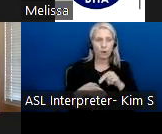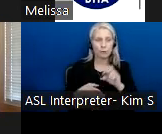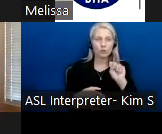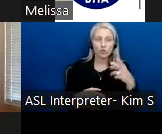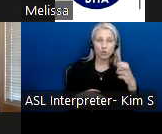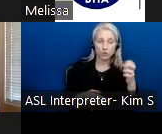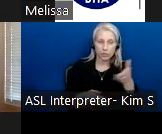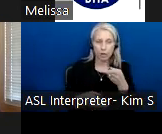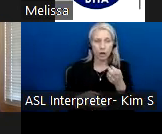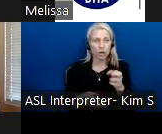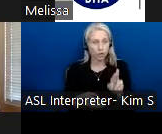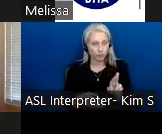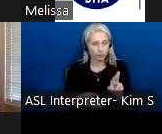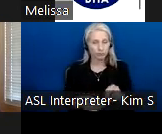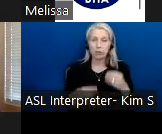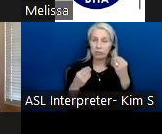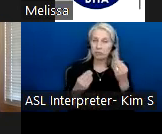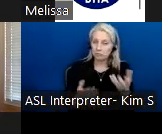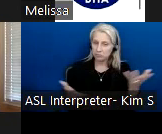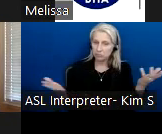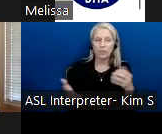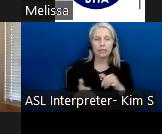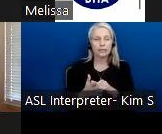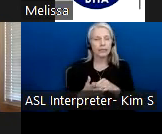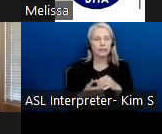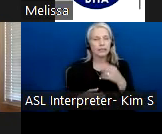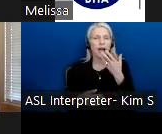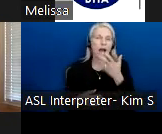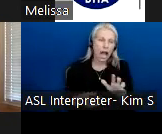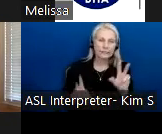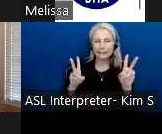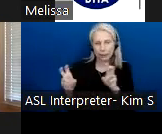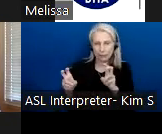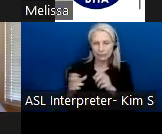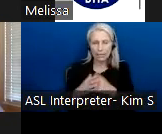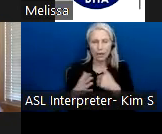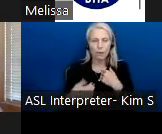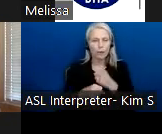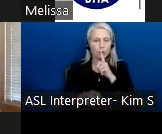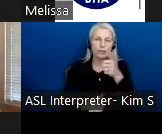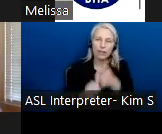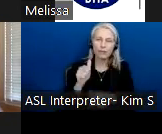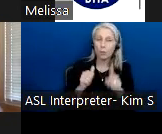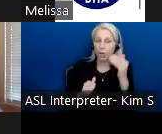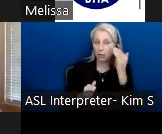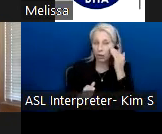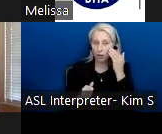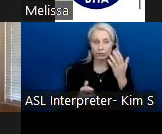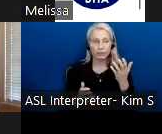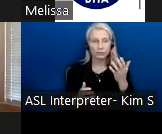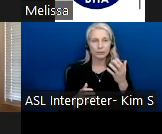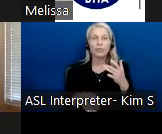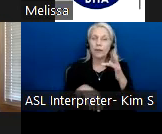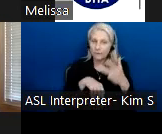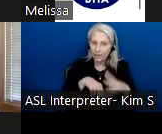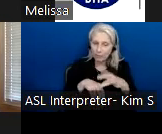her. Just wanted to give everybody that update. I know M forms has been a hot topic lately, and I wanted to make sure everybody knows they are all available